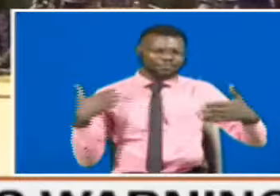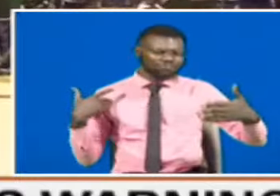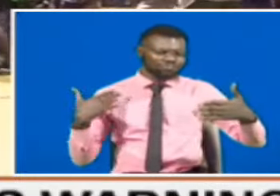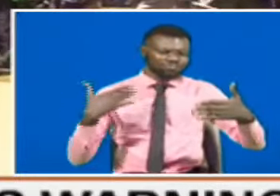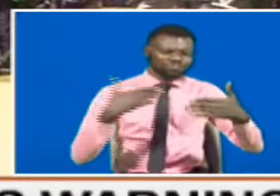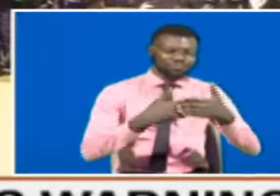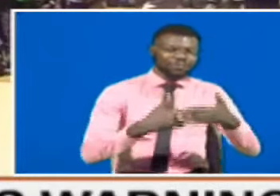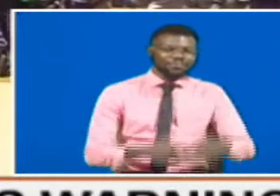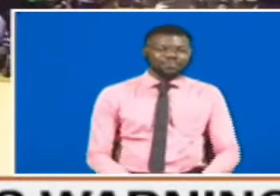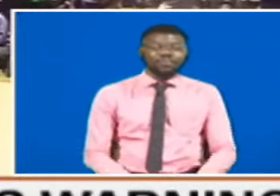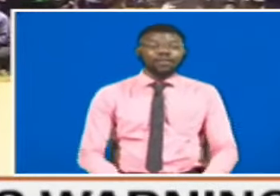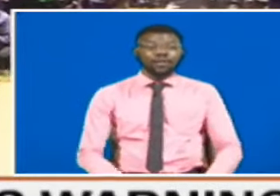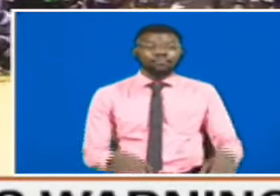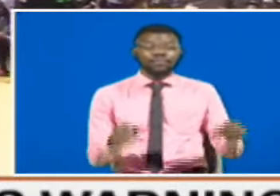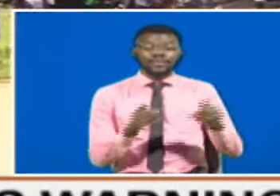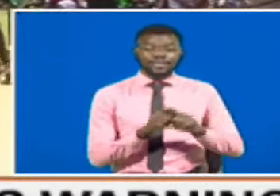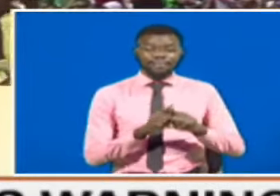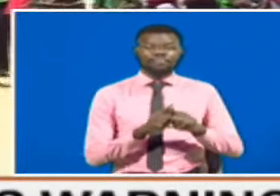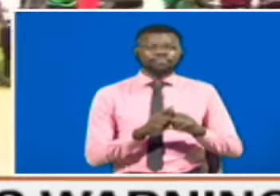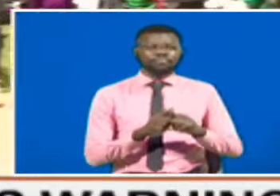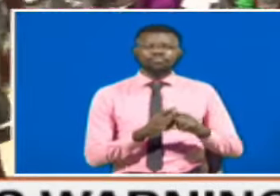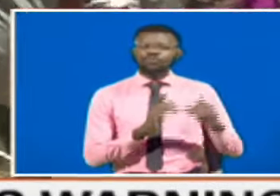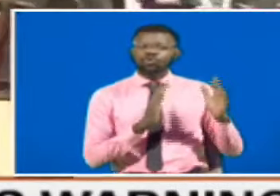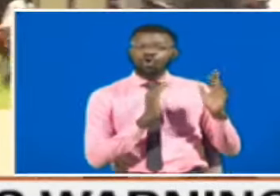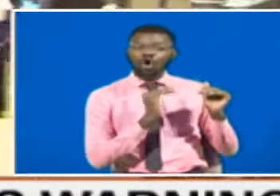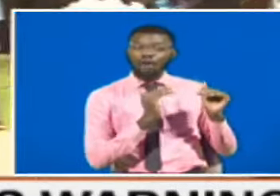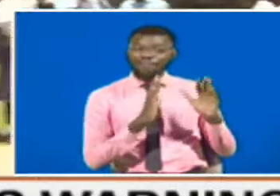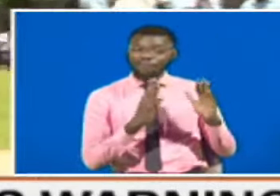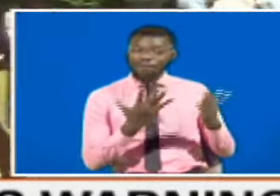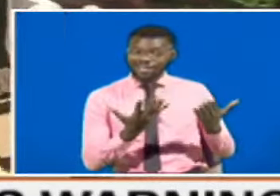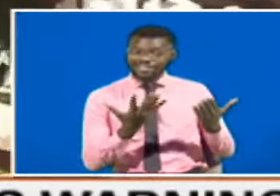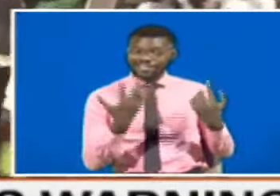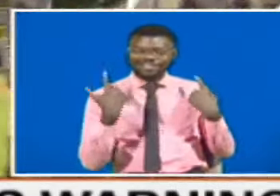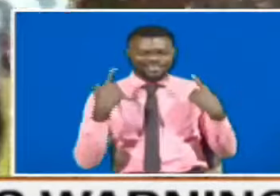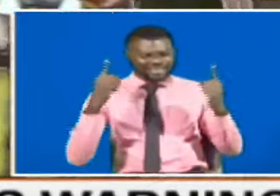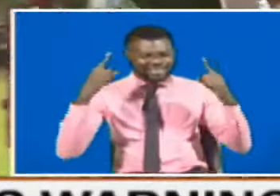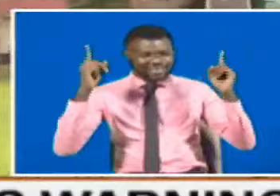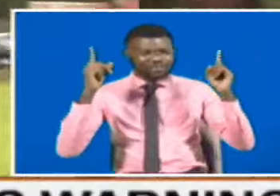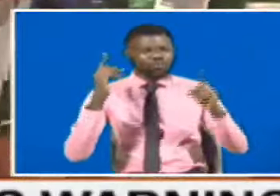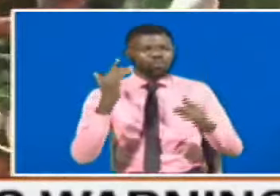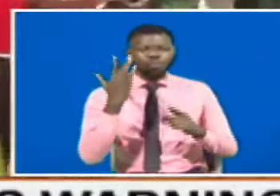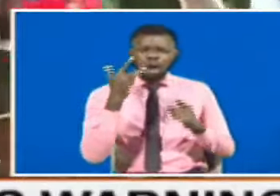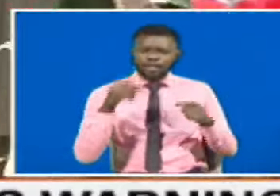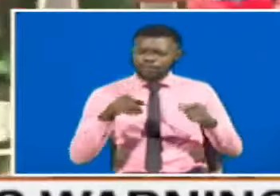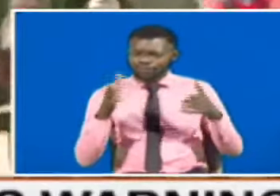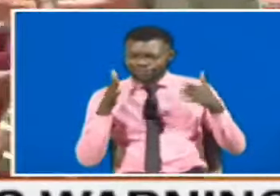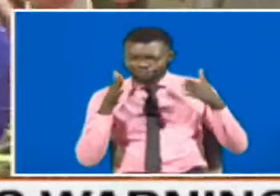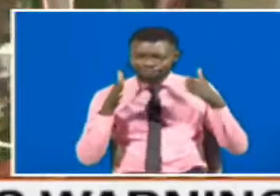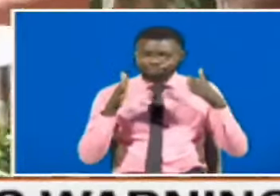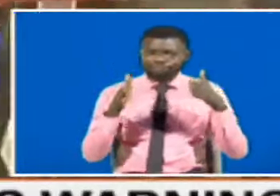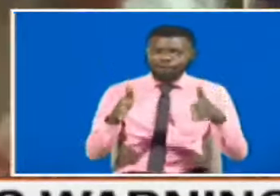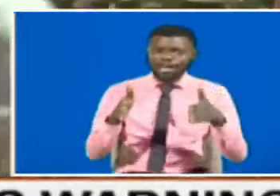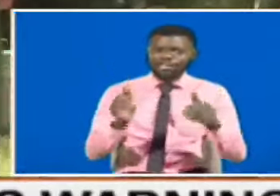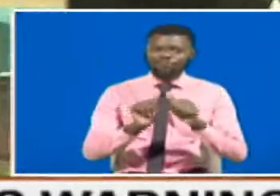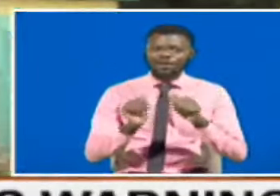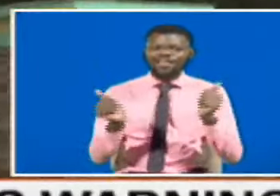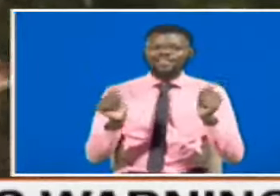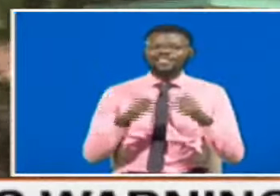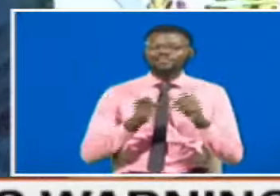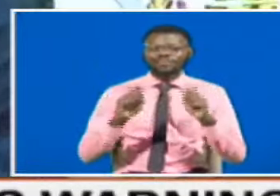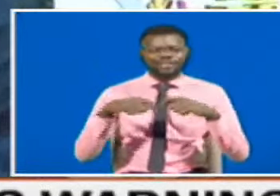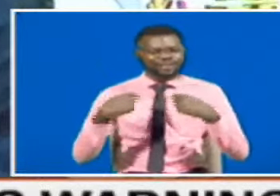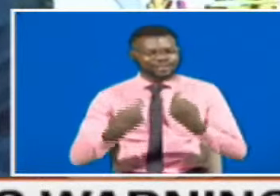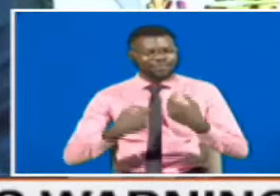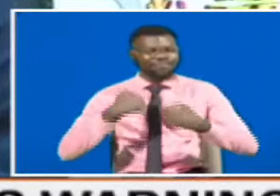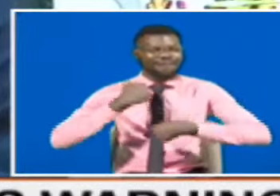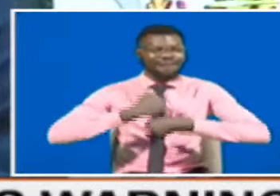and we expect them to do well after a lot of dedication they have shown, a lot of teamwork.